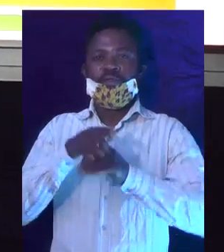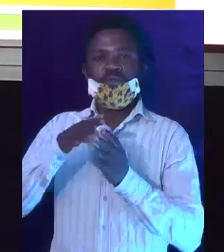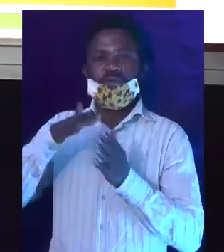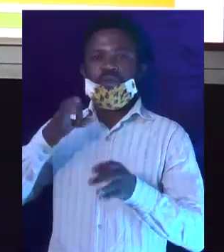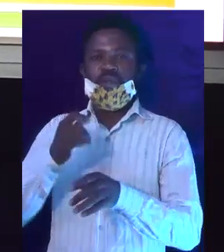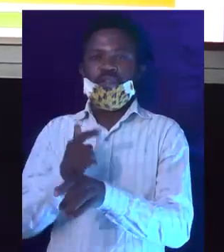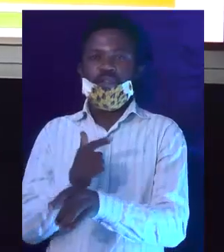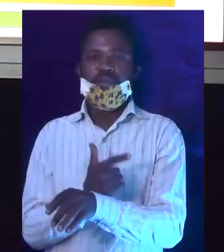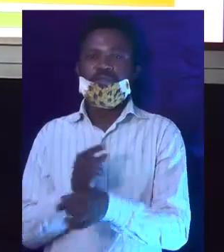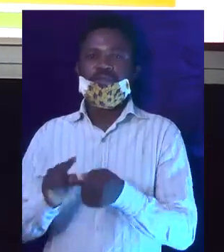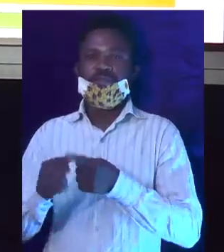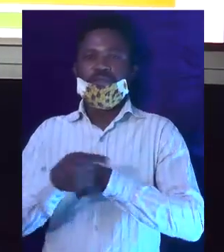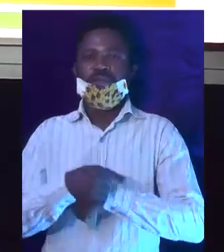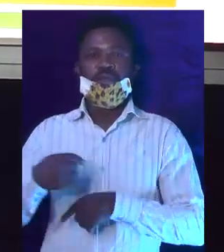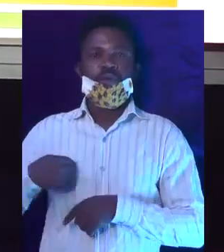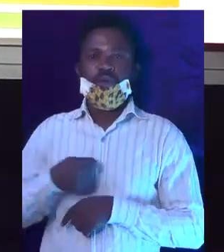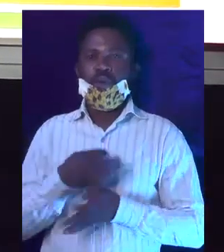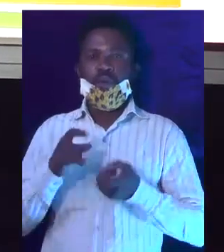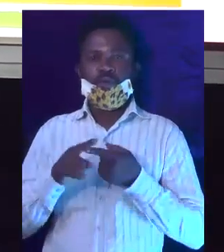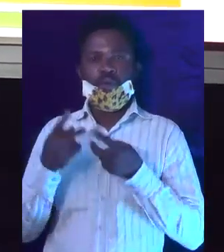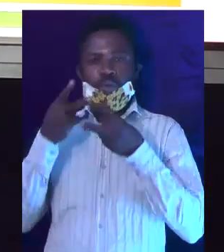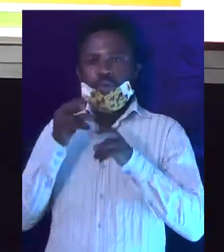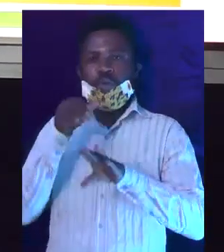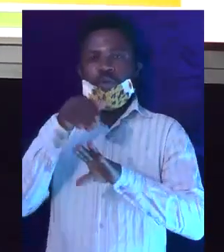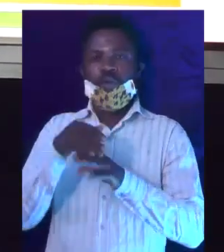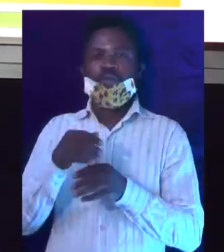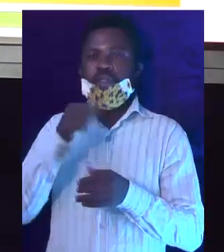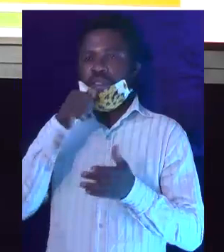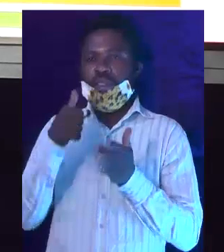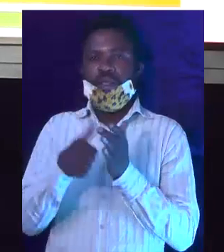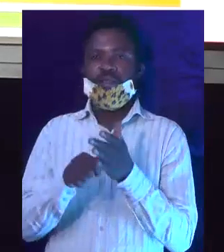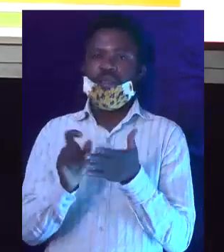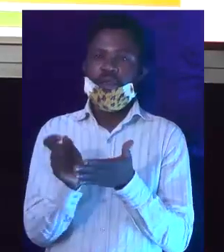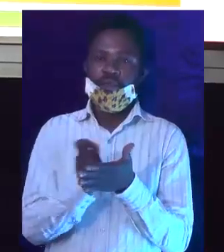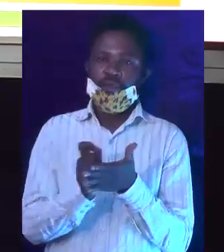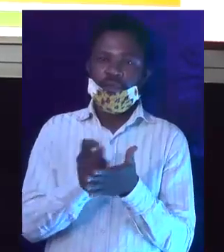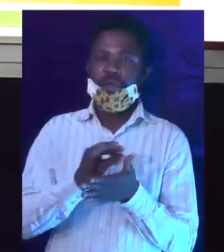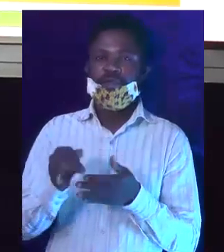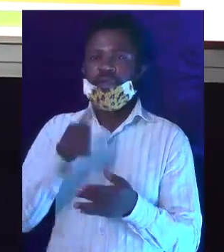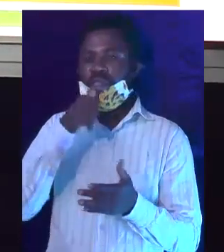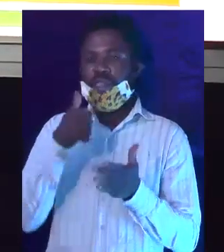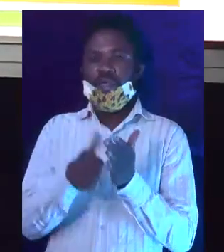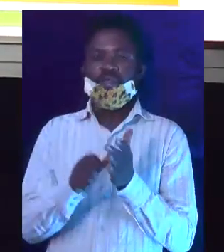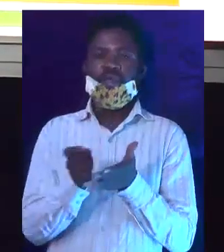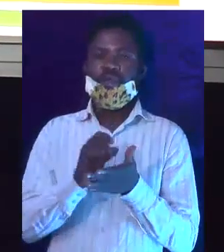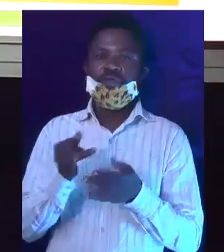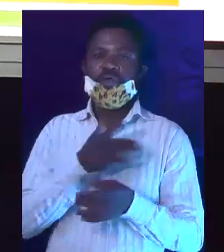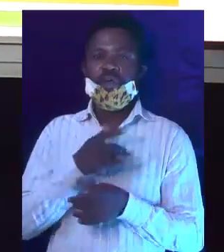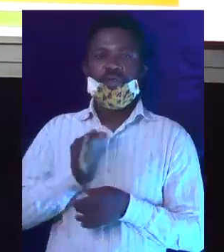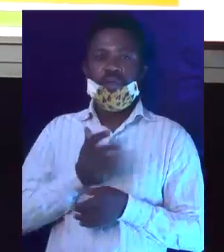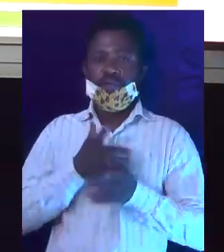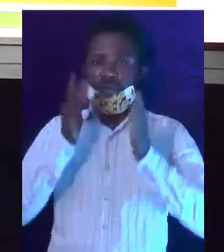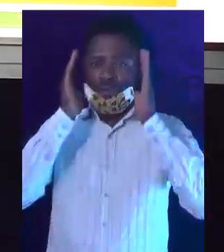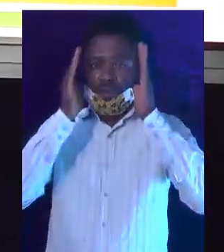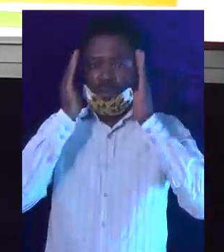In our English studies lesson today, we'll be looking at letter writing. Letter writing,